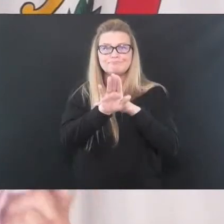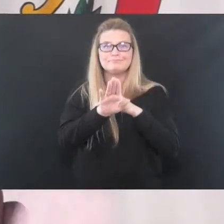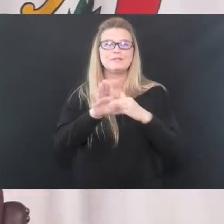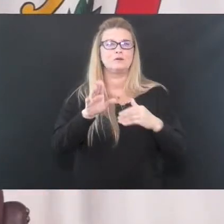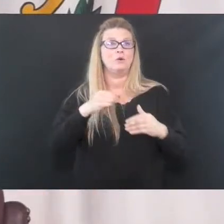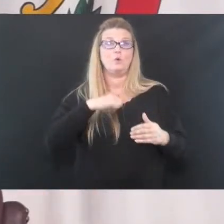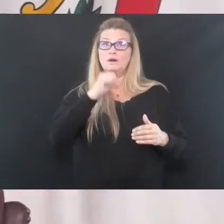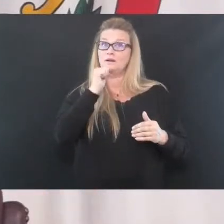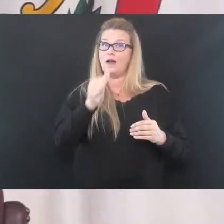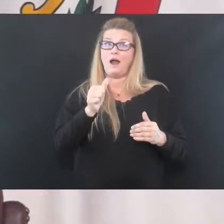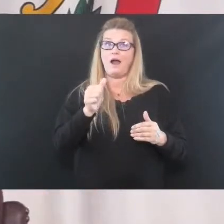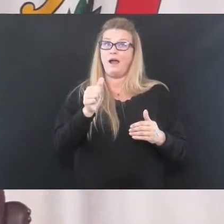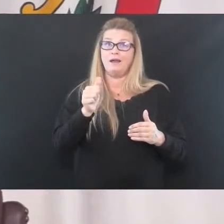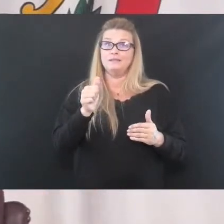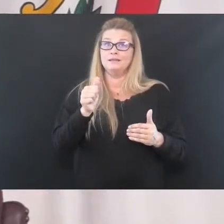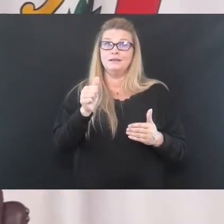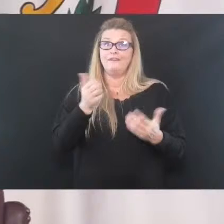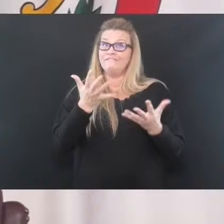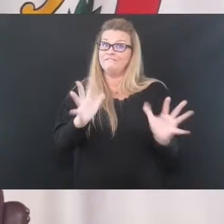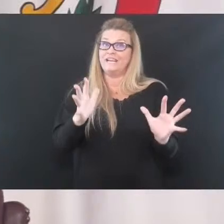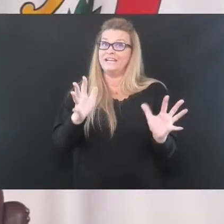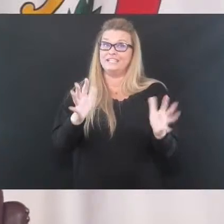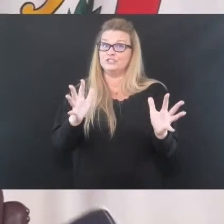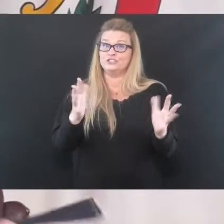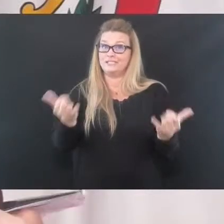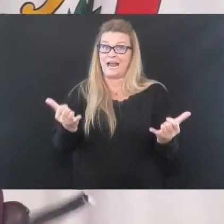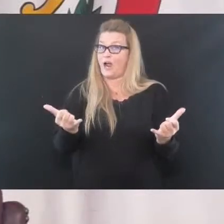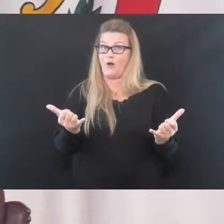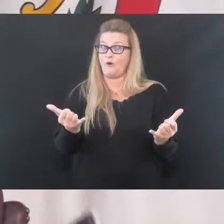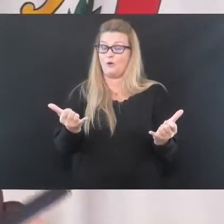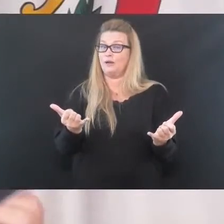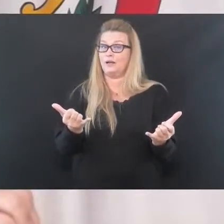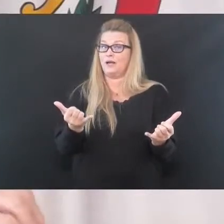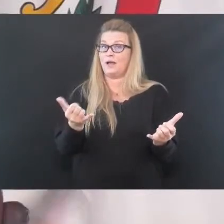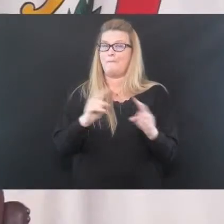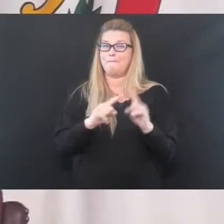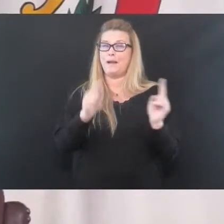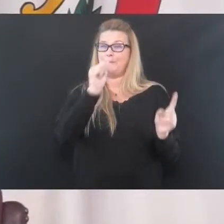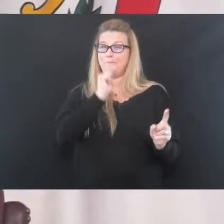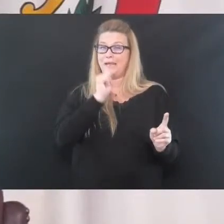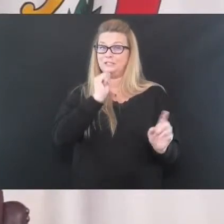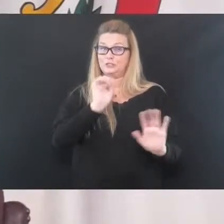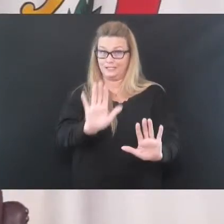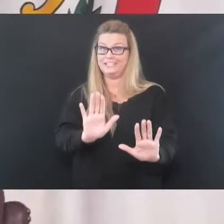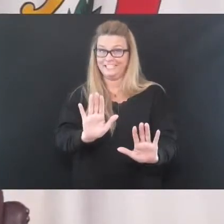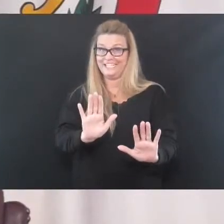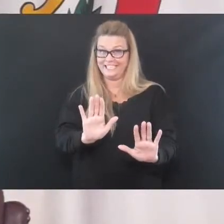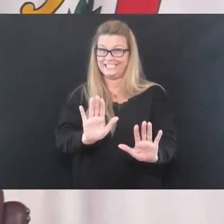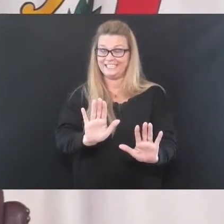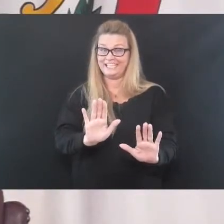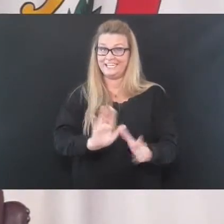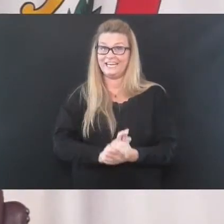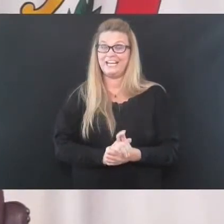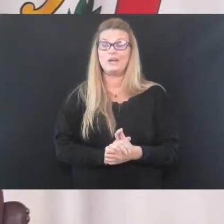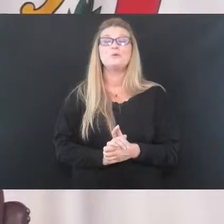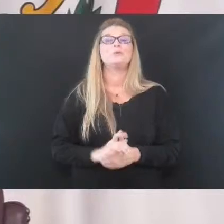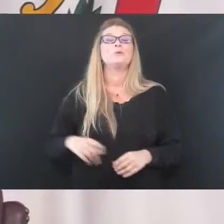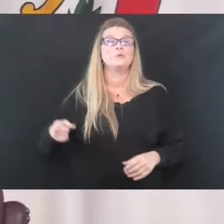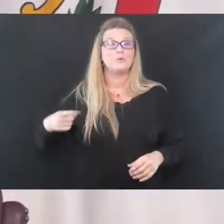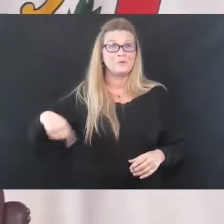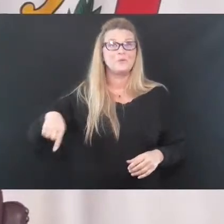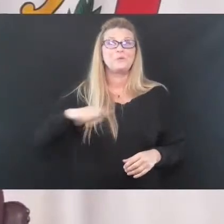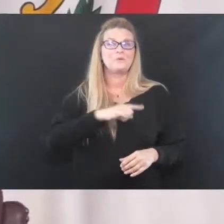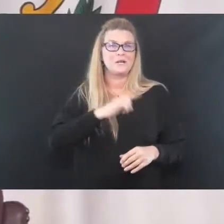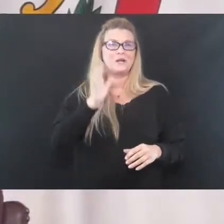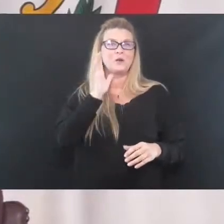We're not long away from being done with this. Just hang with me just a little teeny bit longer and absolutely